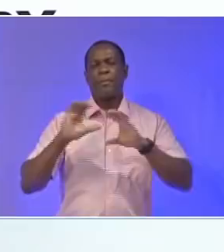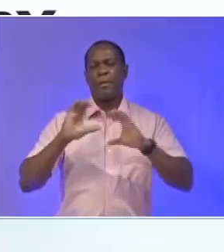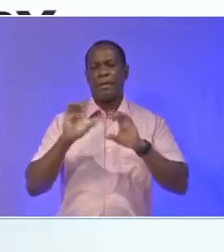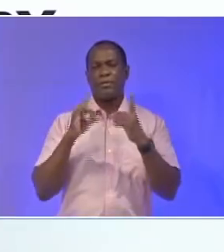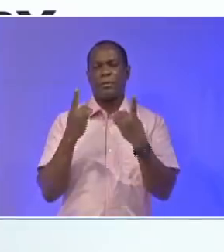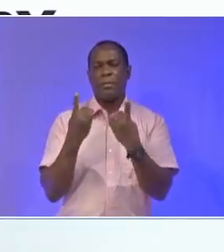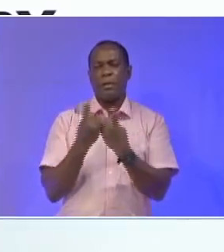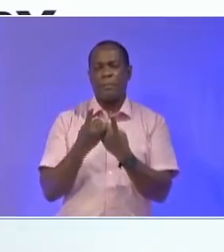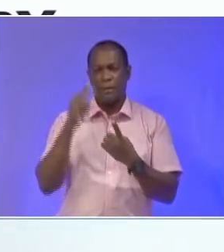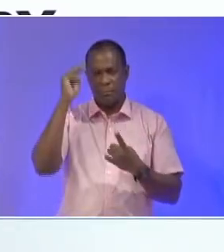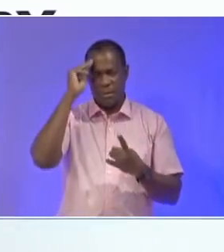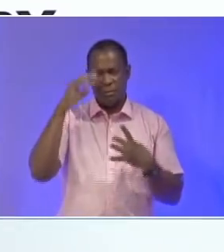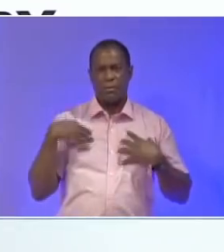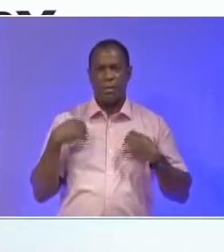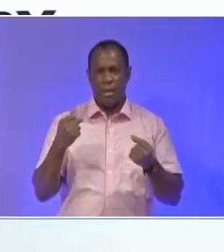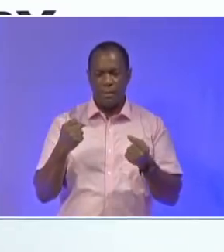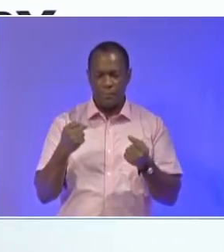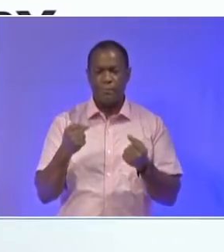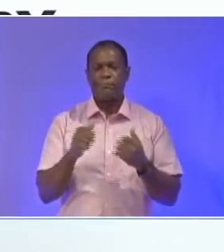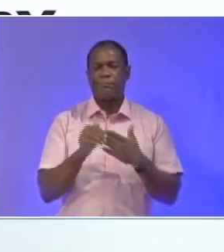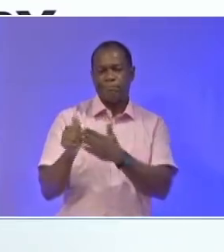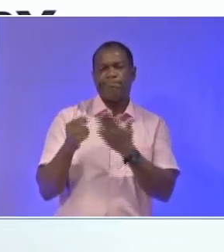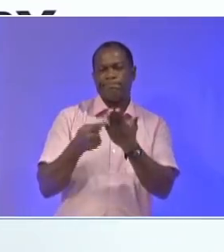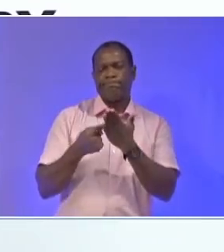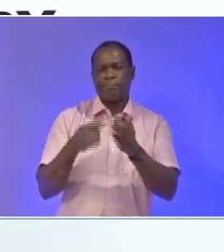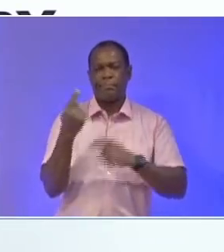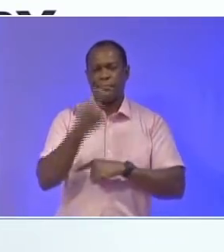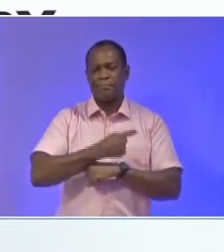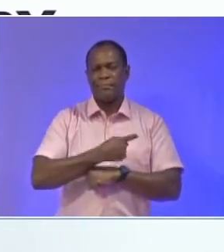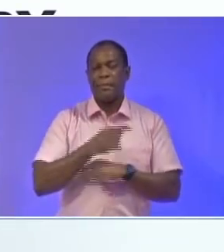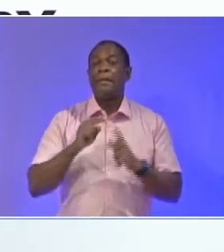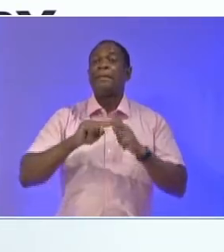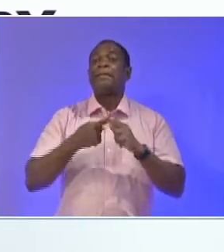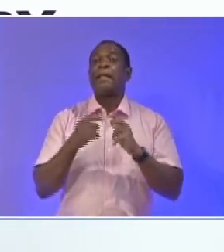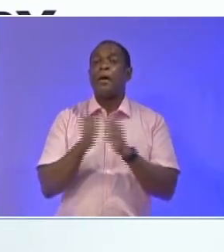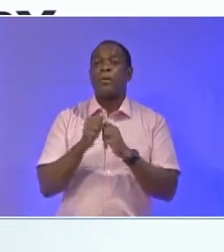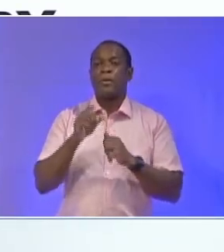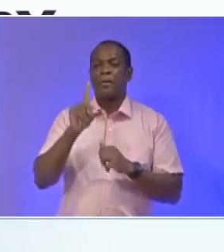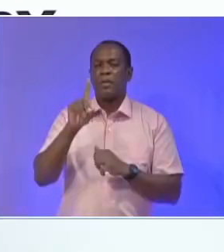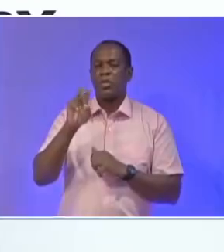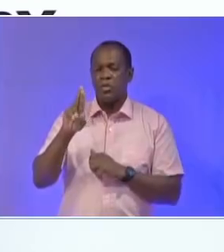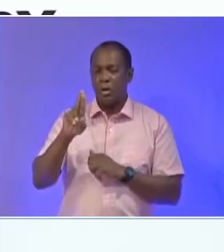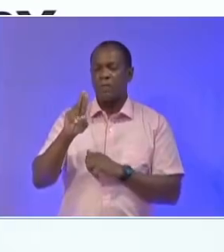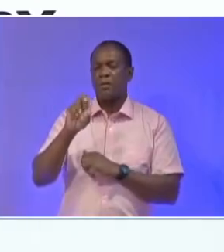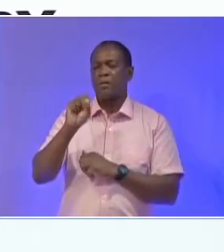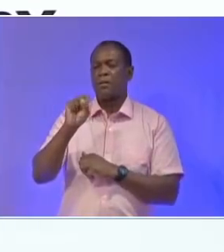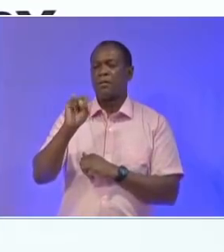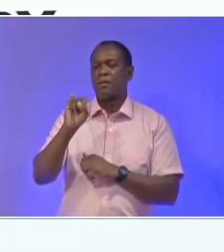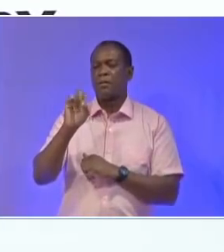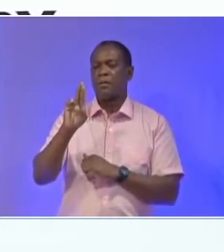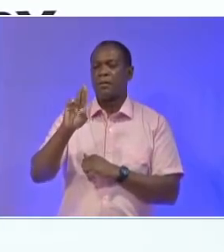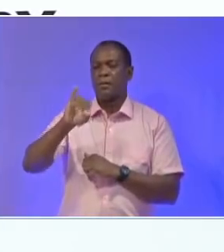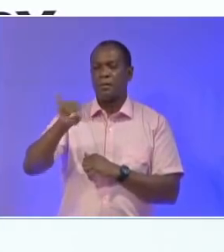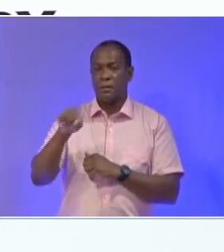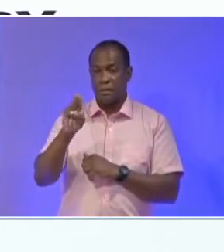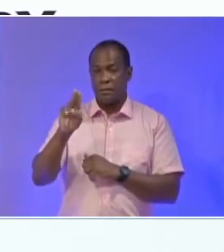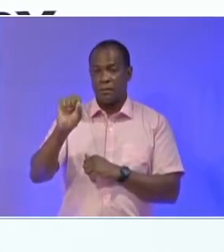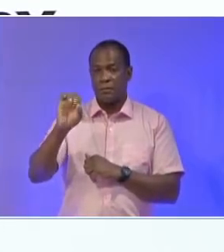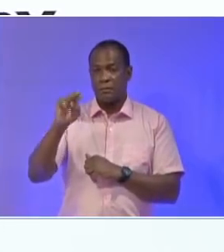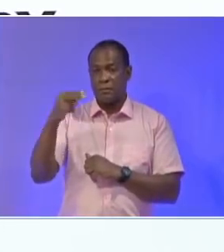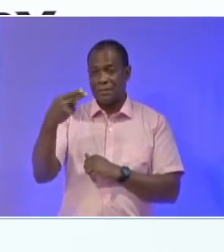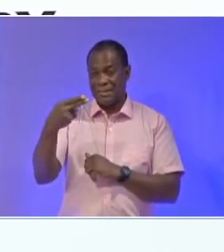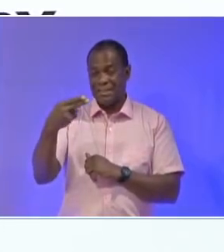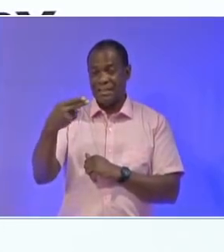be the moderator for today. We begin with Dr. Surjasingh, who will provide the latest clinical statistics for